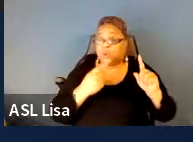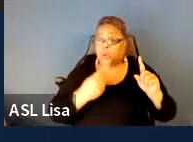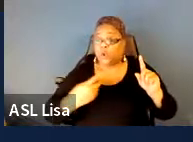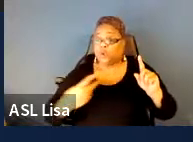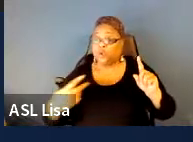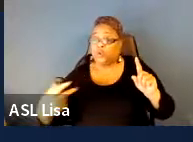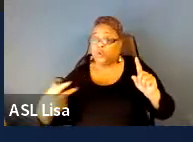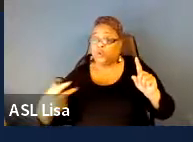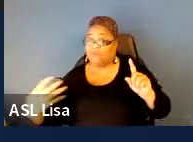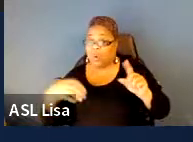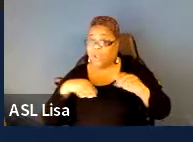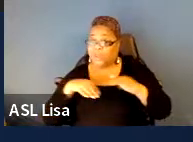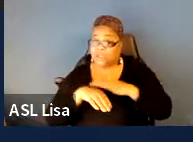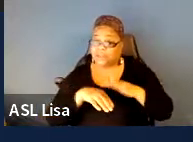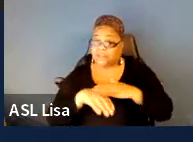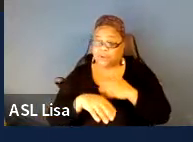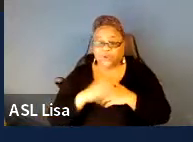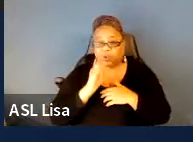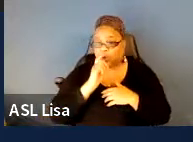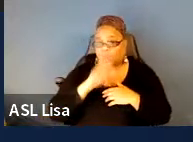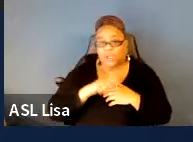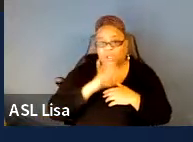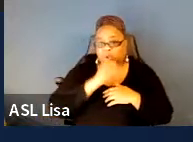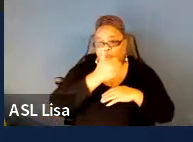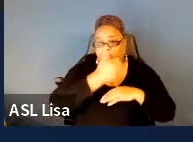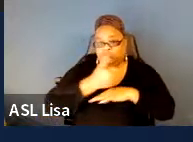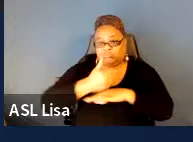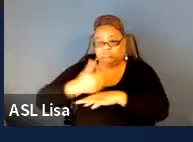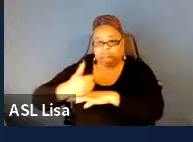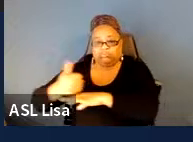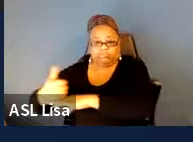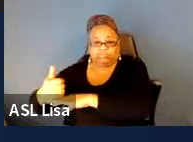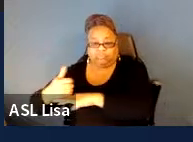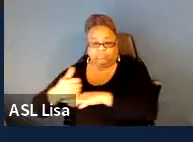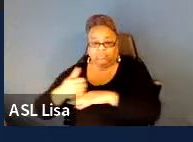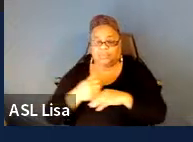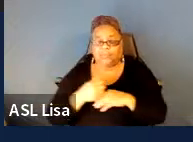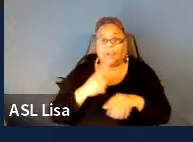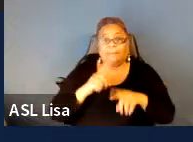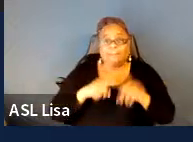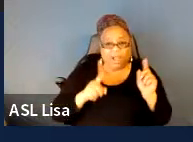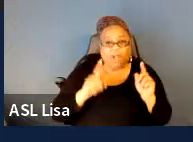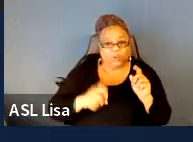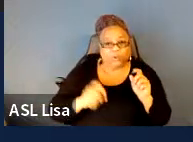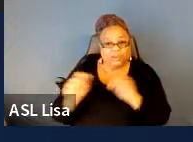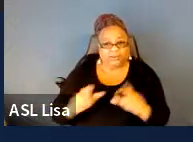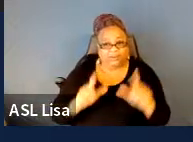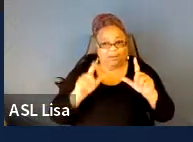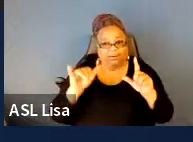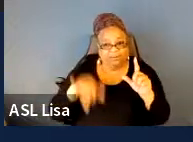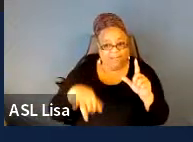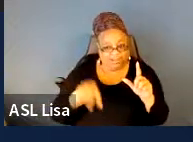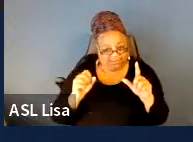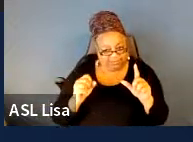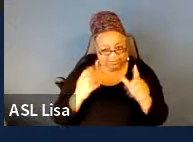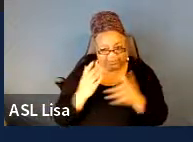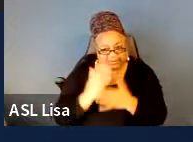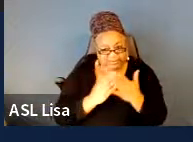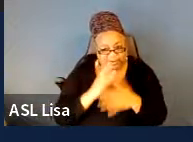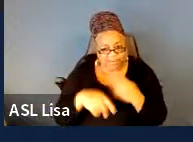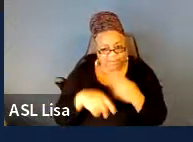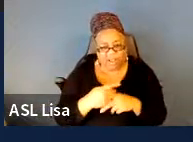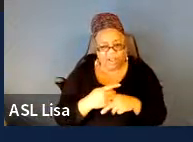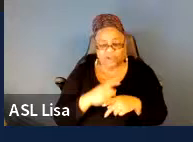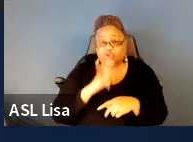each individual spaces, even though some sort of signage is going to be required. So no, there's not really a